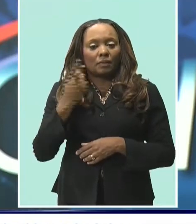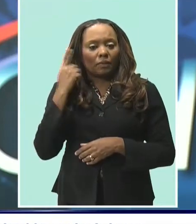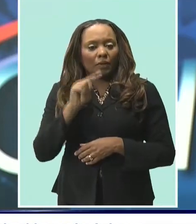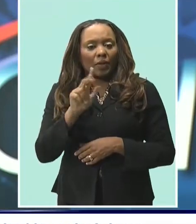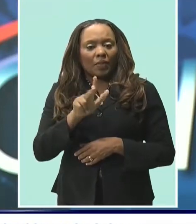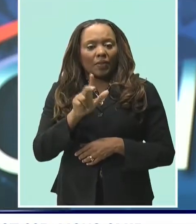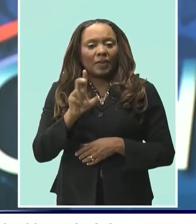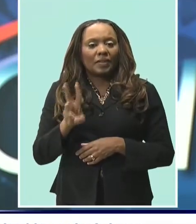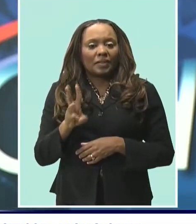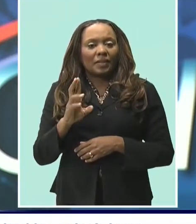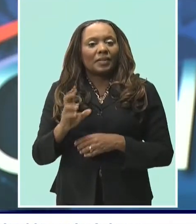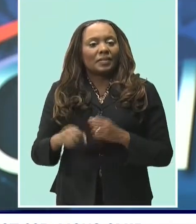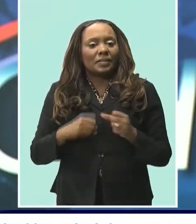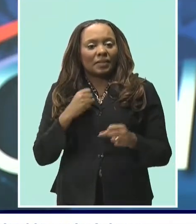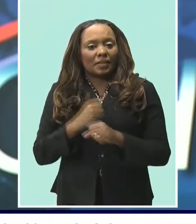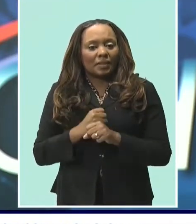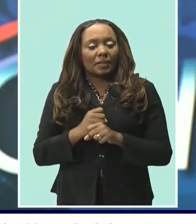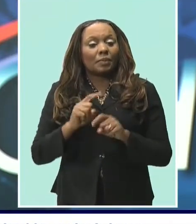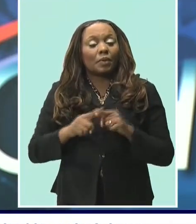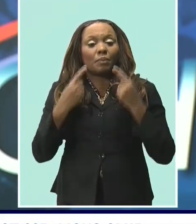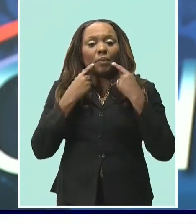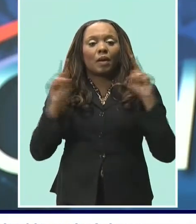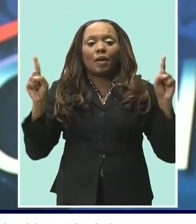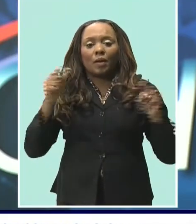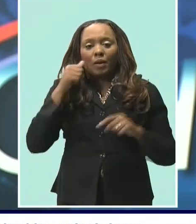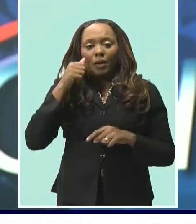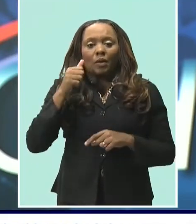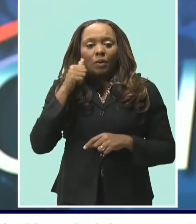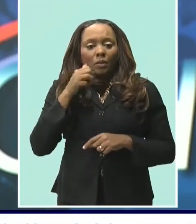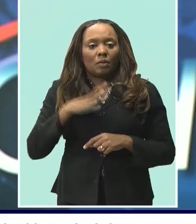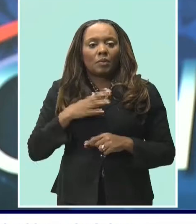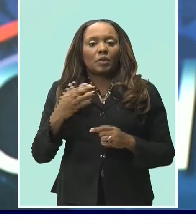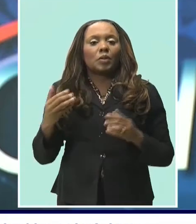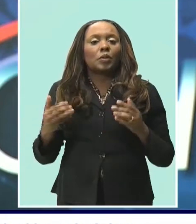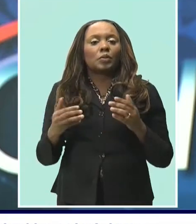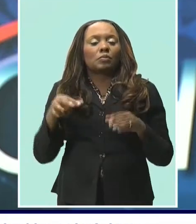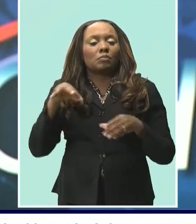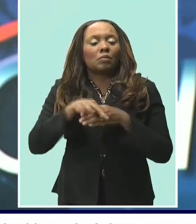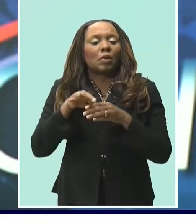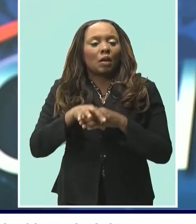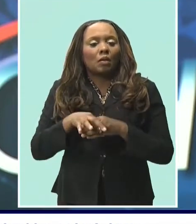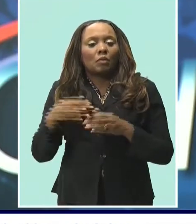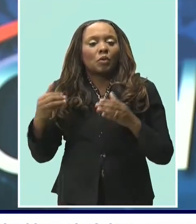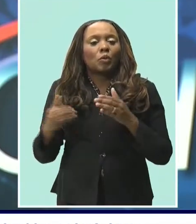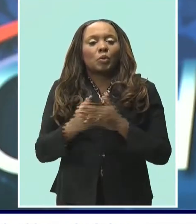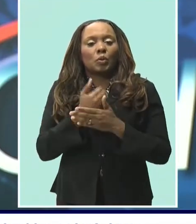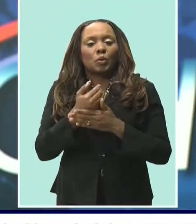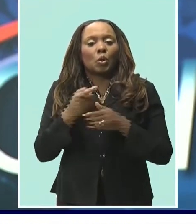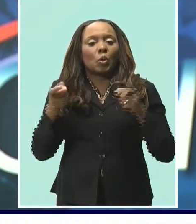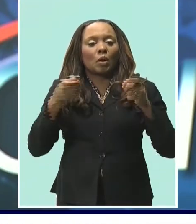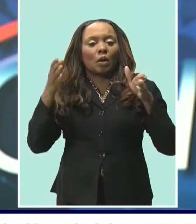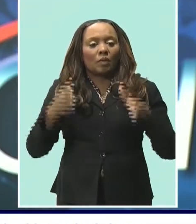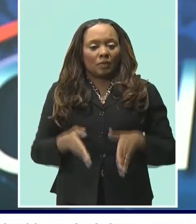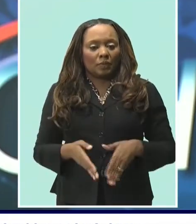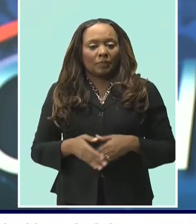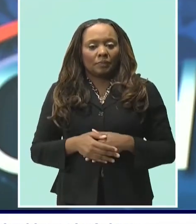through the ranks, Maureen Graham has been elected as the new district governor for Sub-District 60B. Ms. Graham took the oath